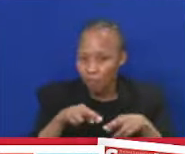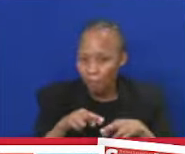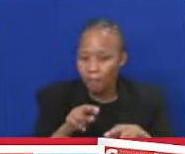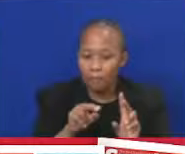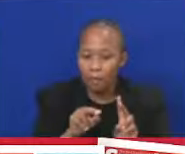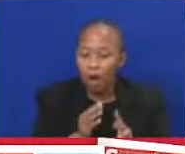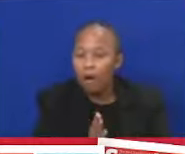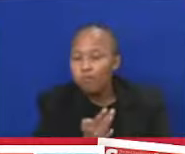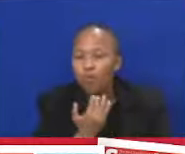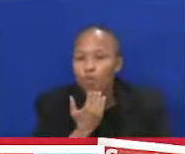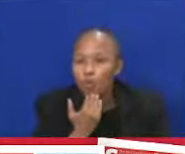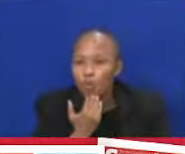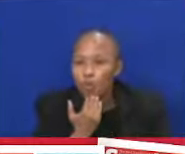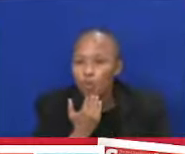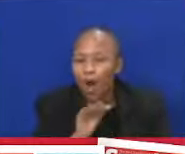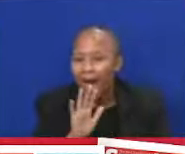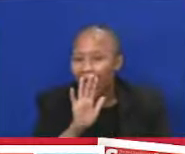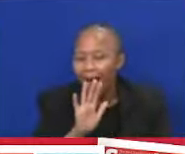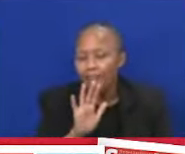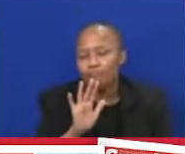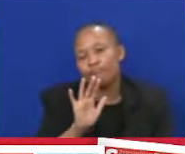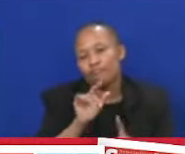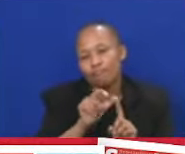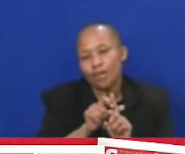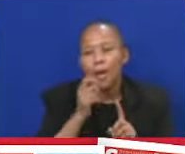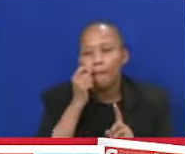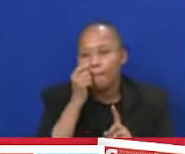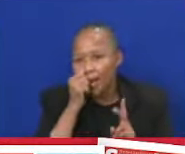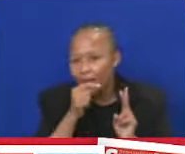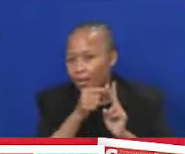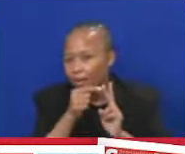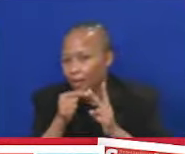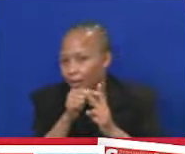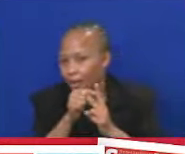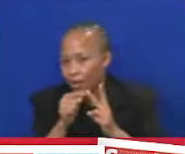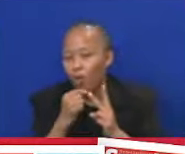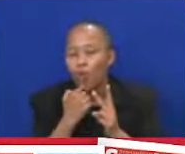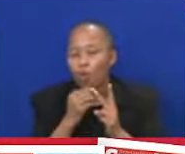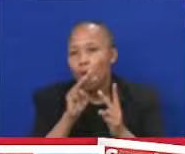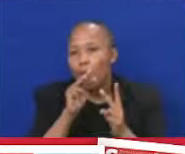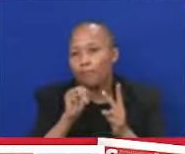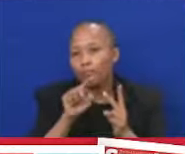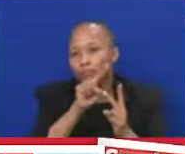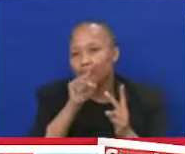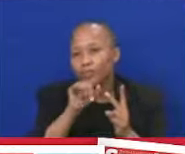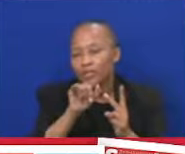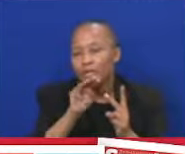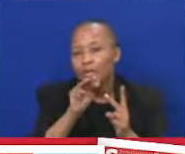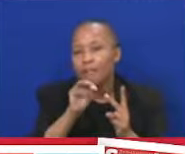who then became known to me as Mr. Mzimela and Mr. Mtetwa.